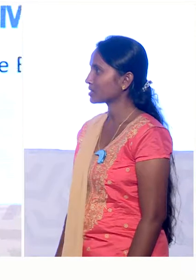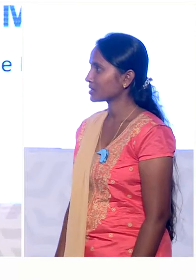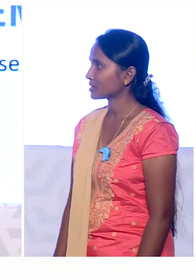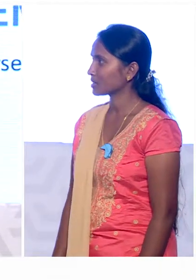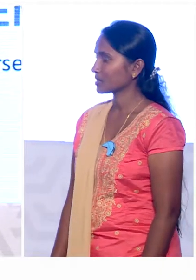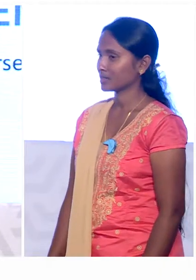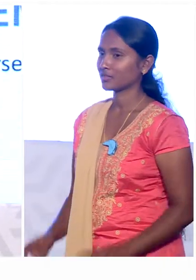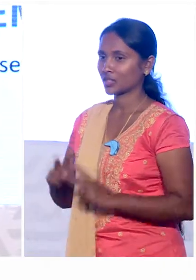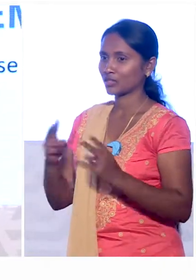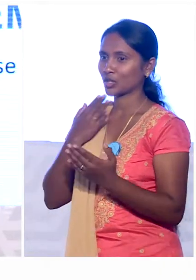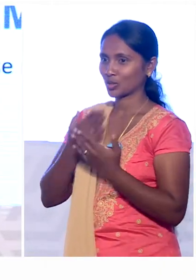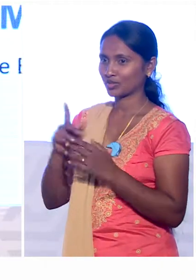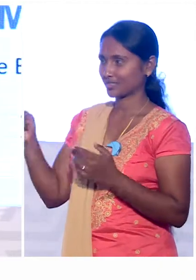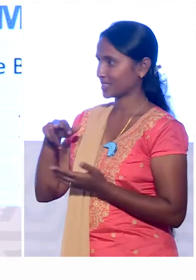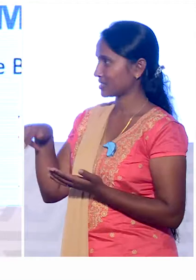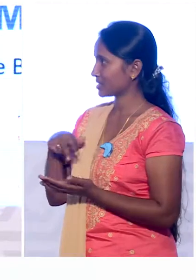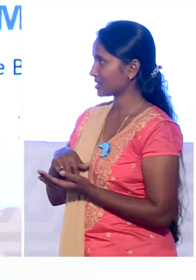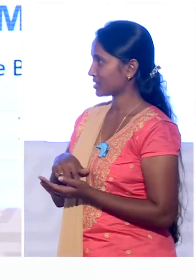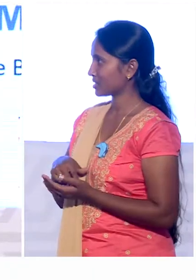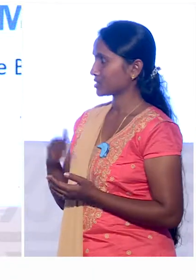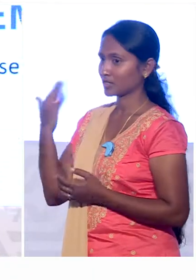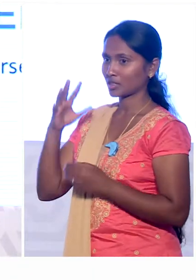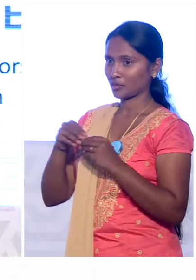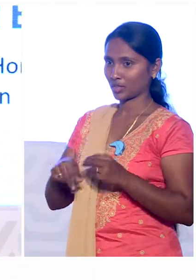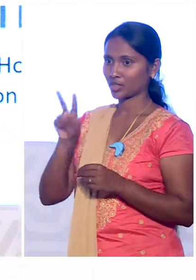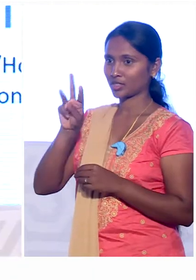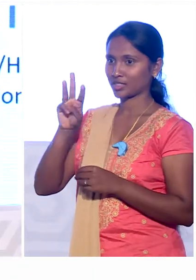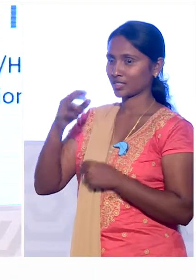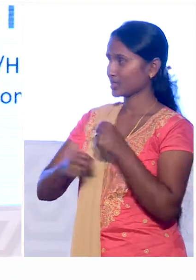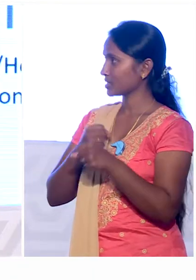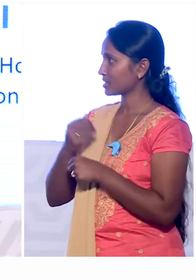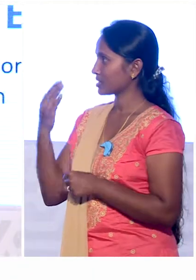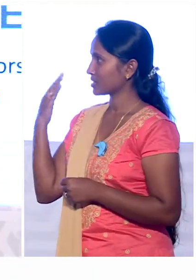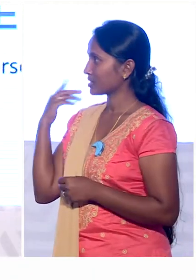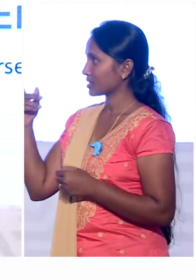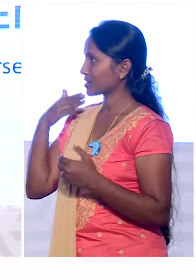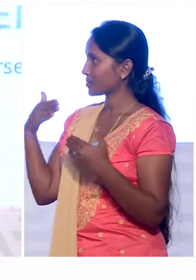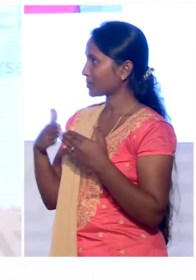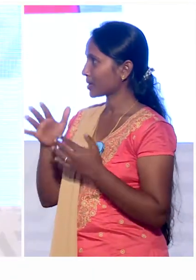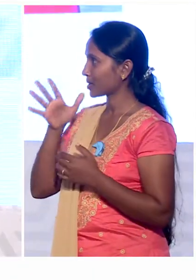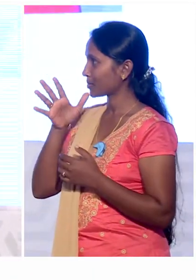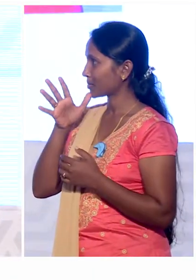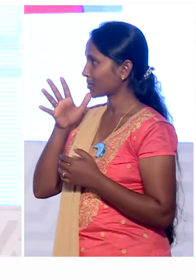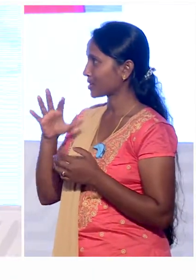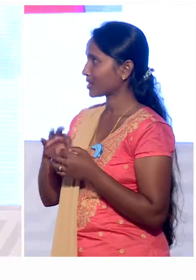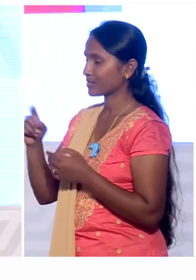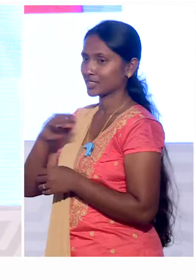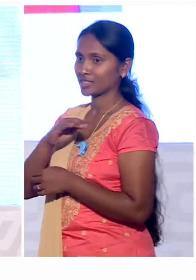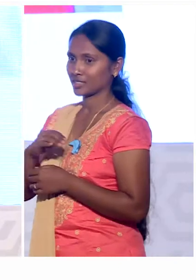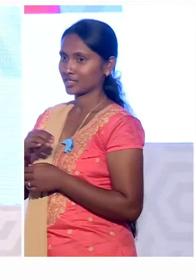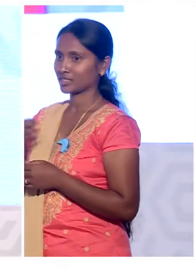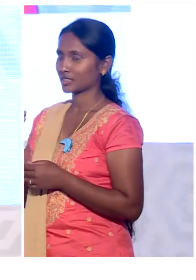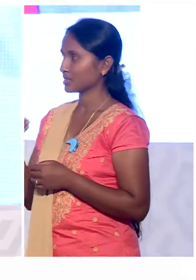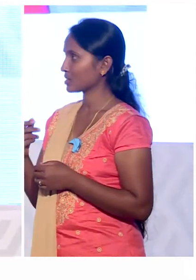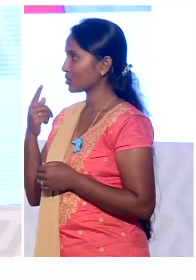amazing to be here. I was last here in Bangalore 23 years ago, where I actually met the mother of my autistic son, who